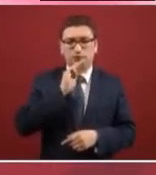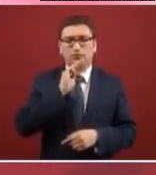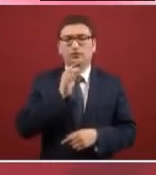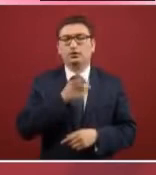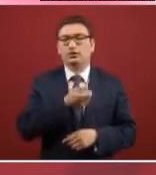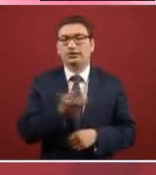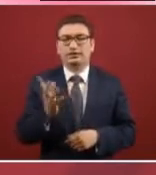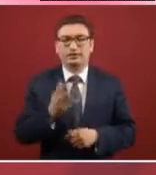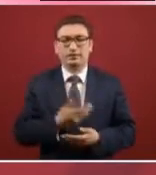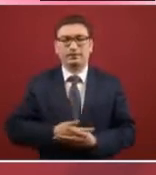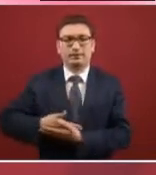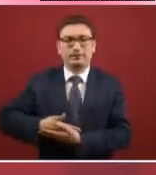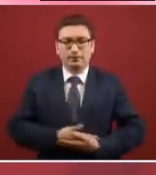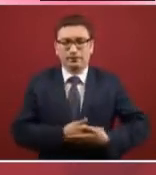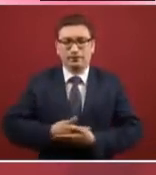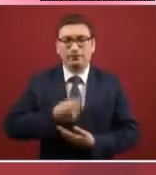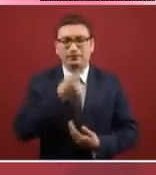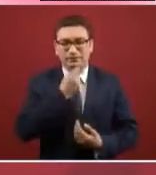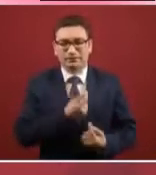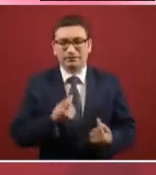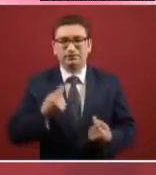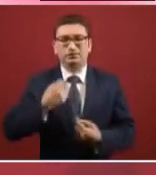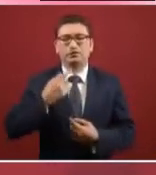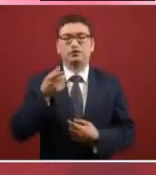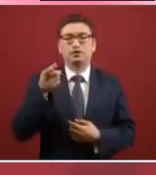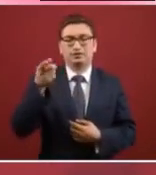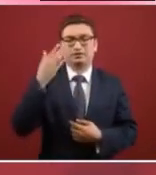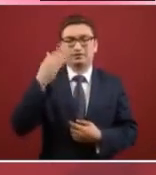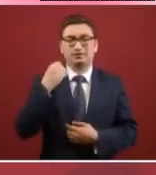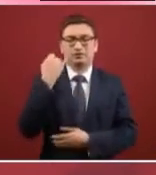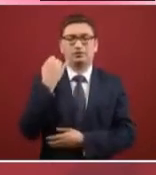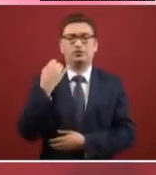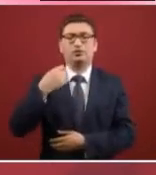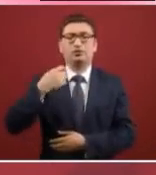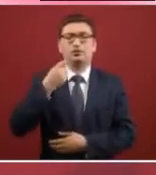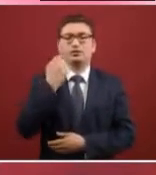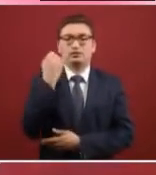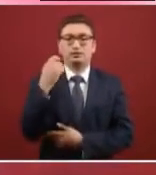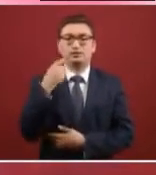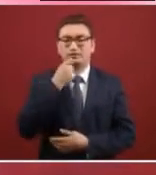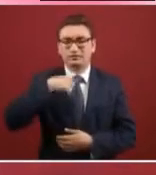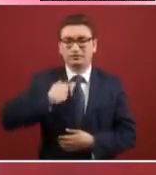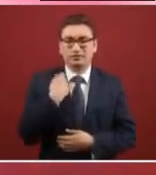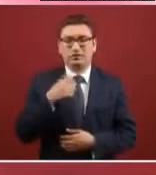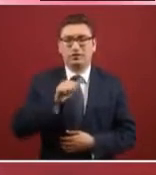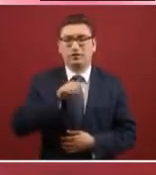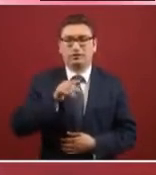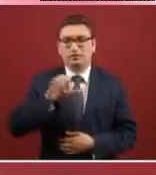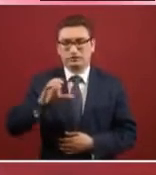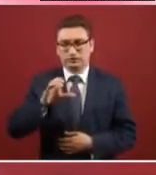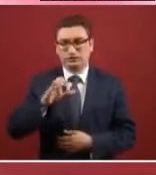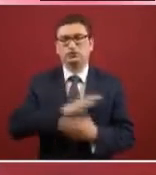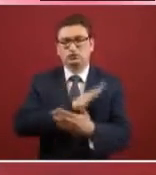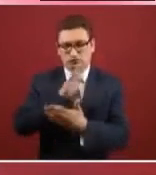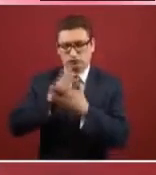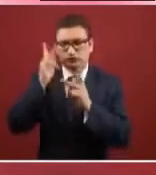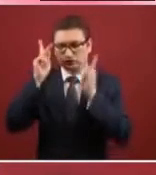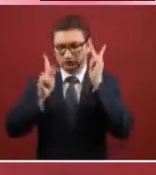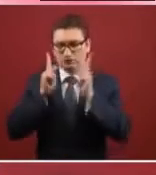parents, niños, of the children ABC, of the guardería que ABC, voy a estar con ellos. That I will be with them. En,